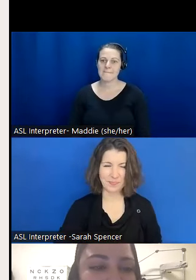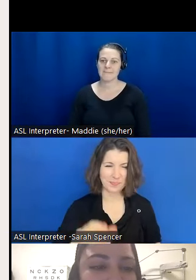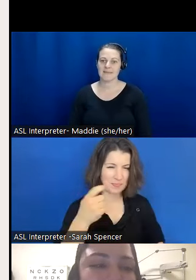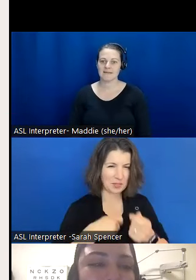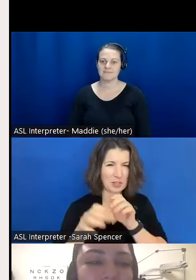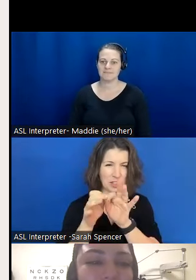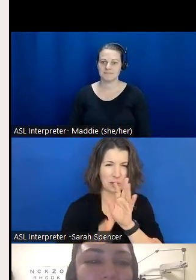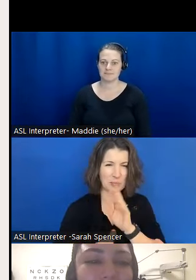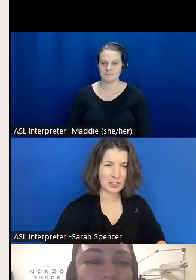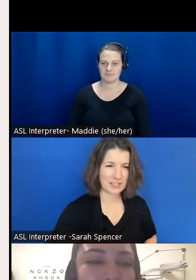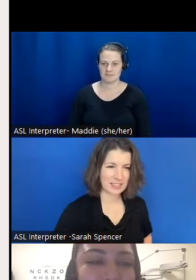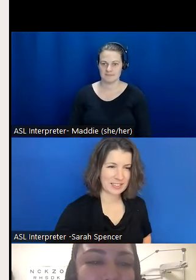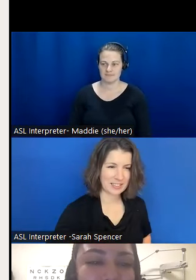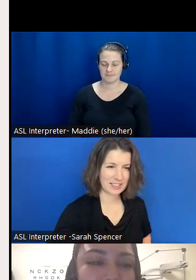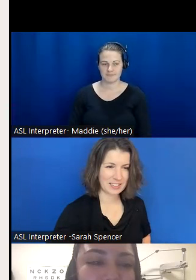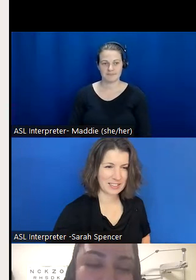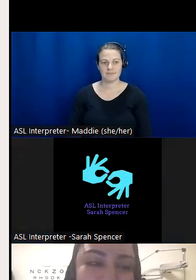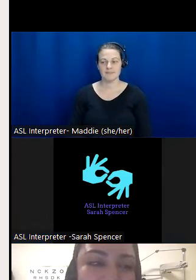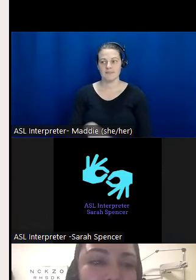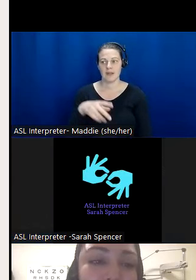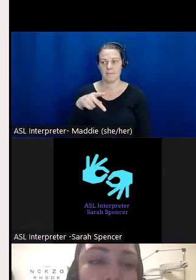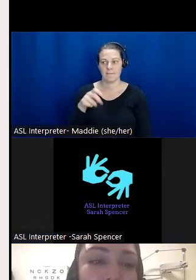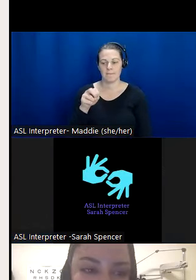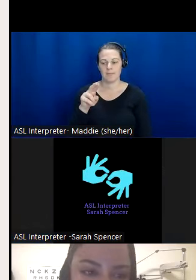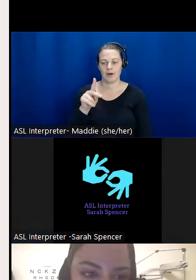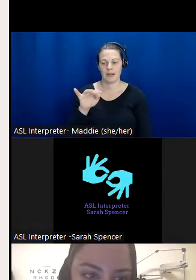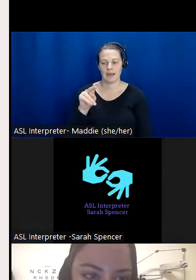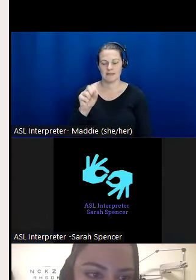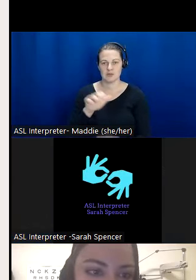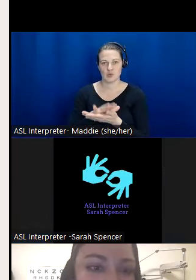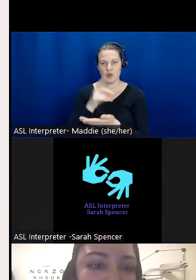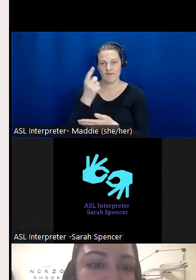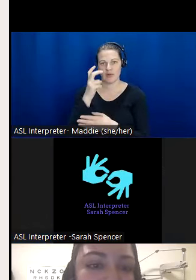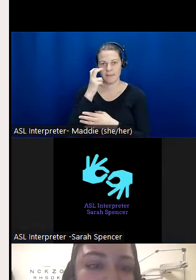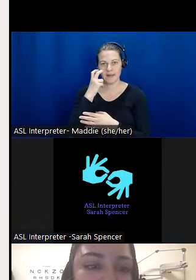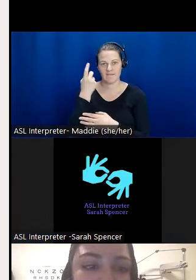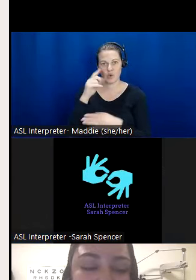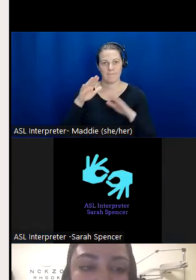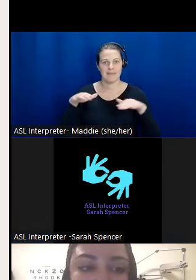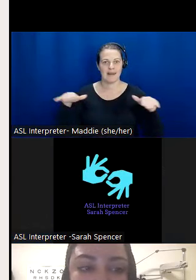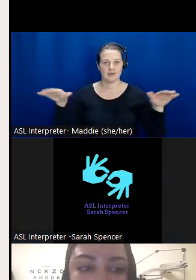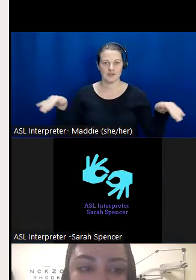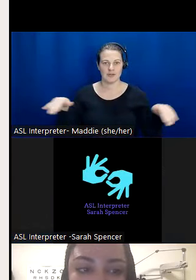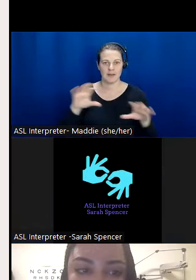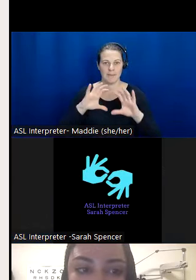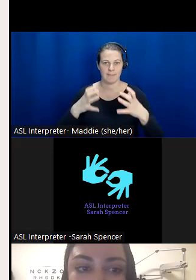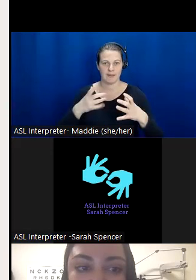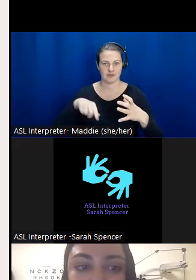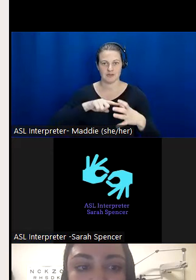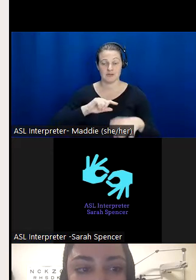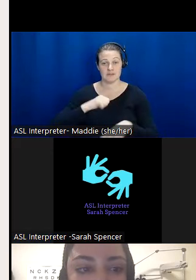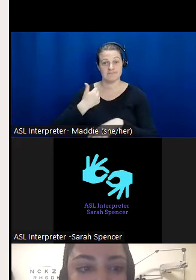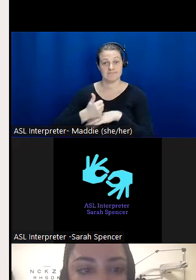Excuse me. So Perkins School for the Blind is for our pediatric population. It was founded in 1829 and